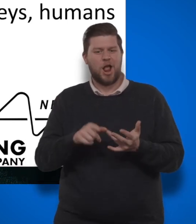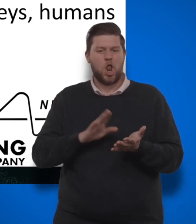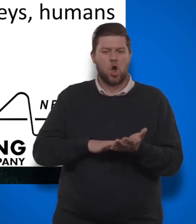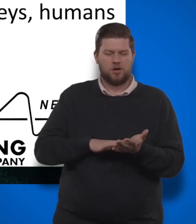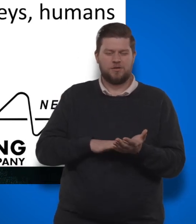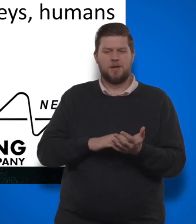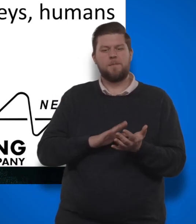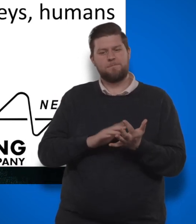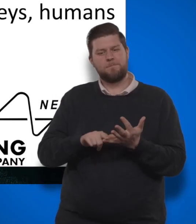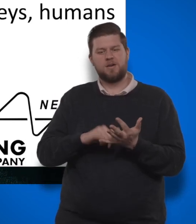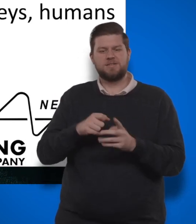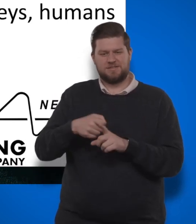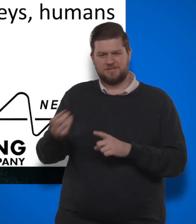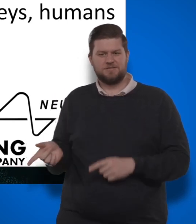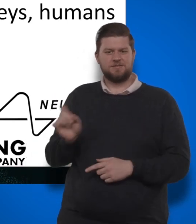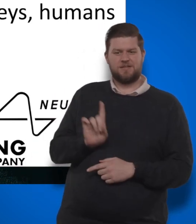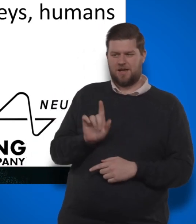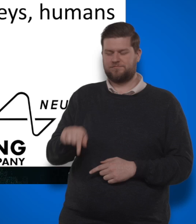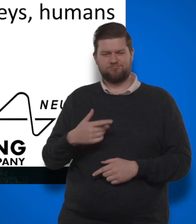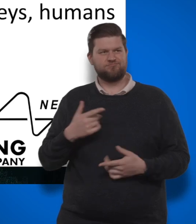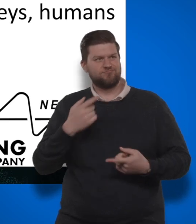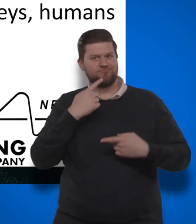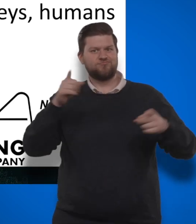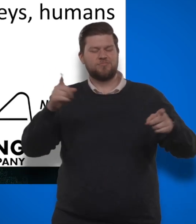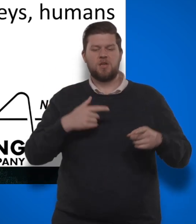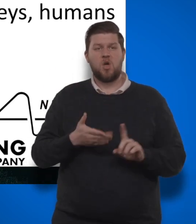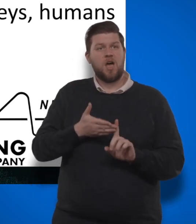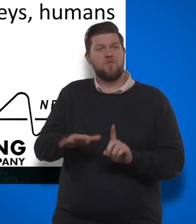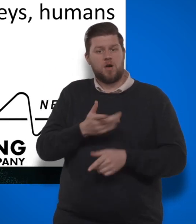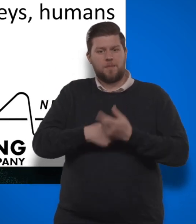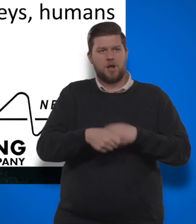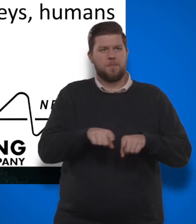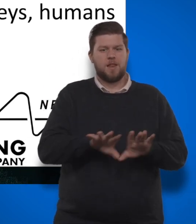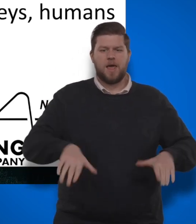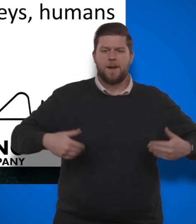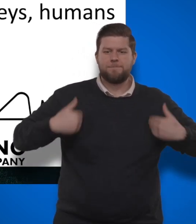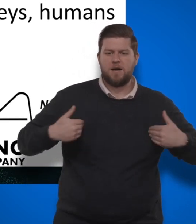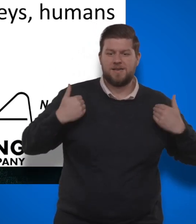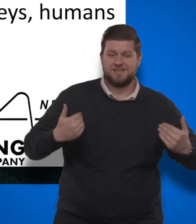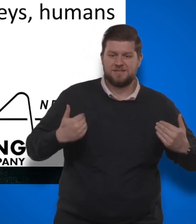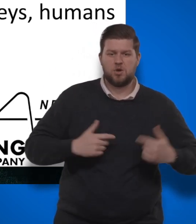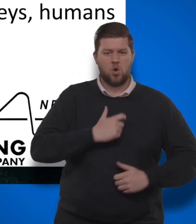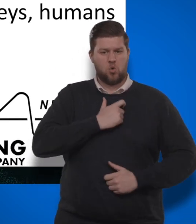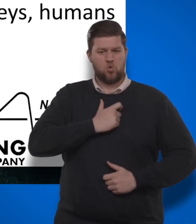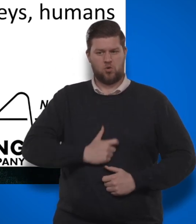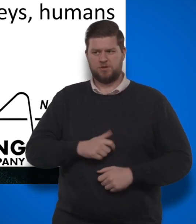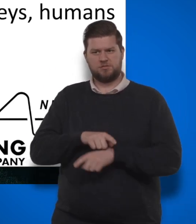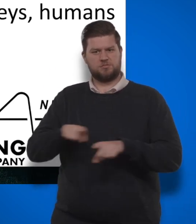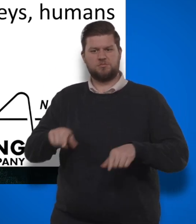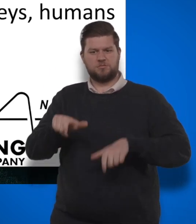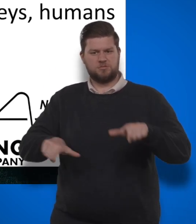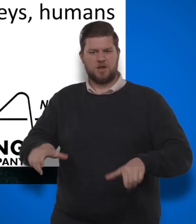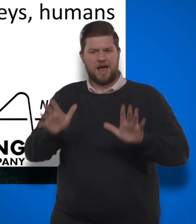monkeys, humans must merge with machines. He foresees this massive growth of super